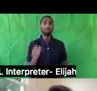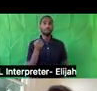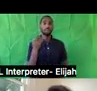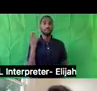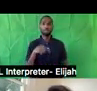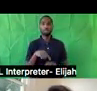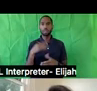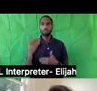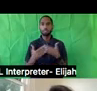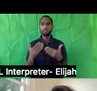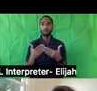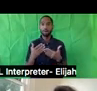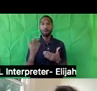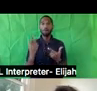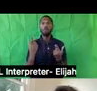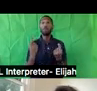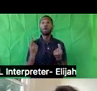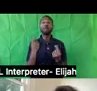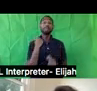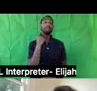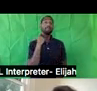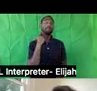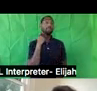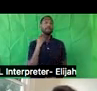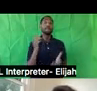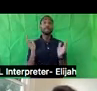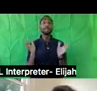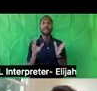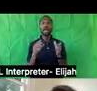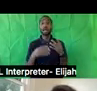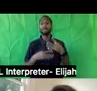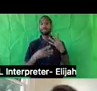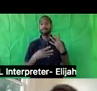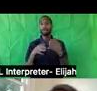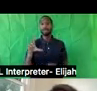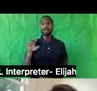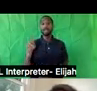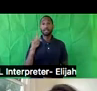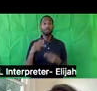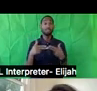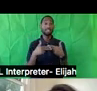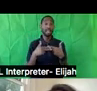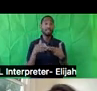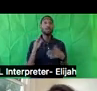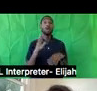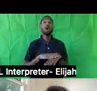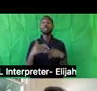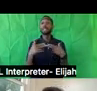things. One, I'm going to drop into the chat thread the link to the slide deck. We're on slide